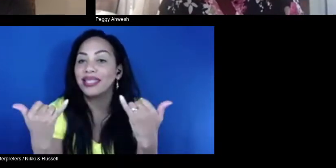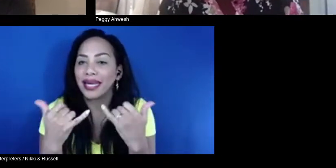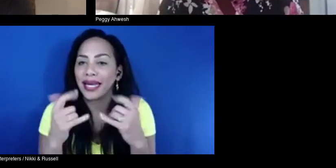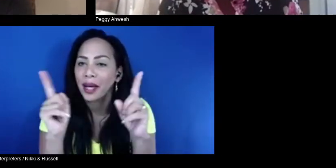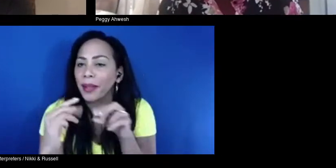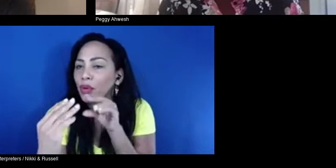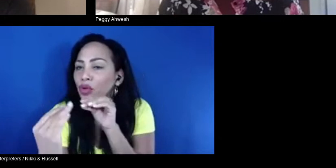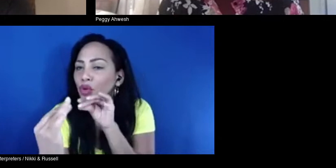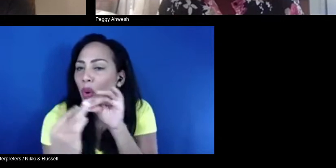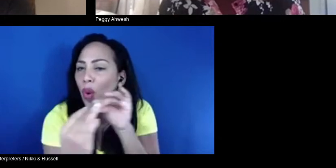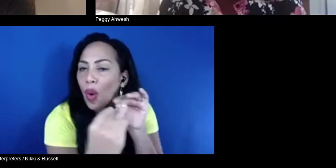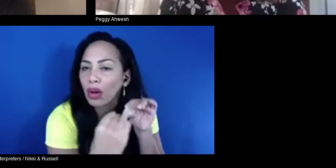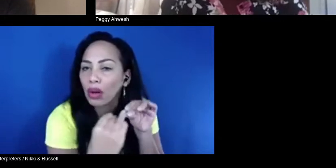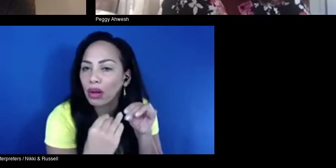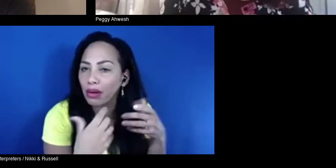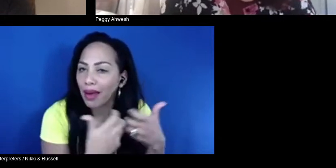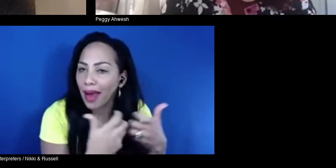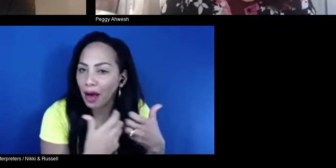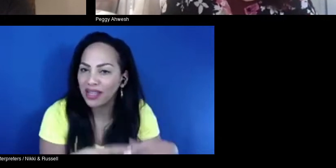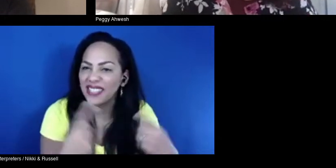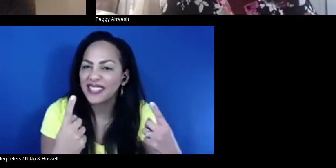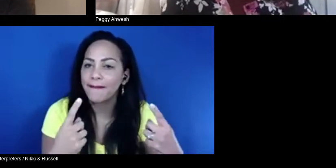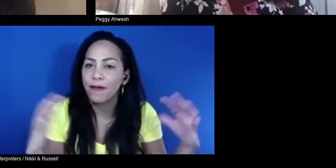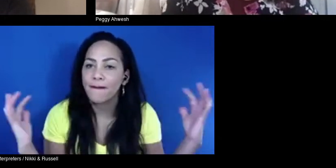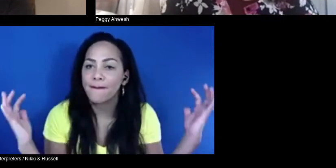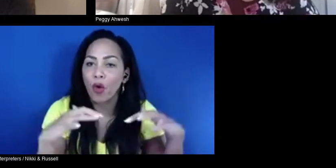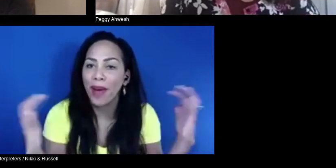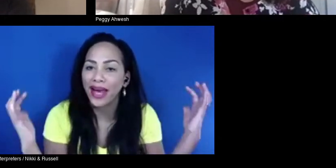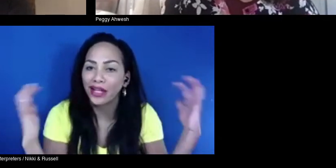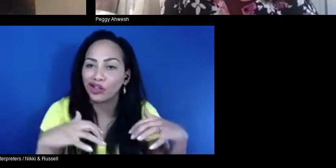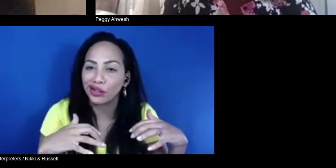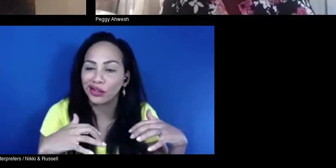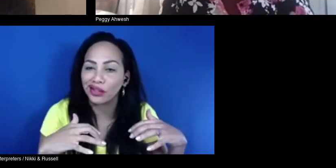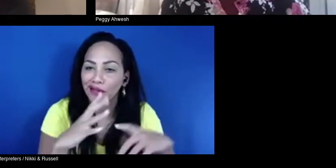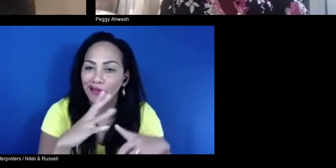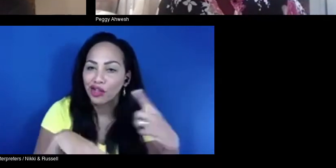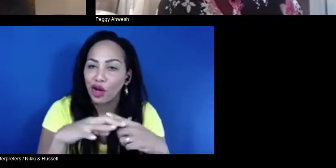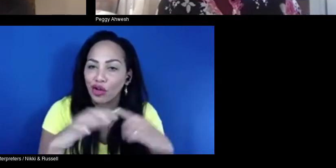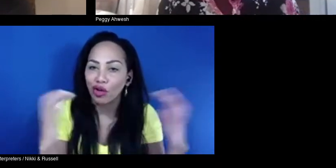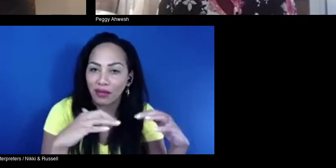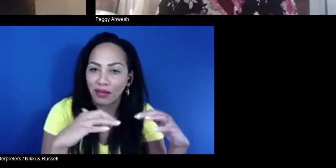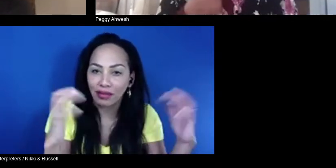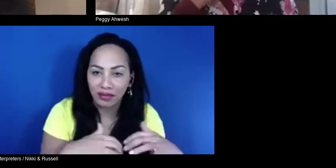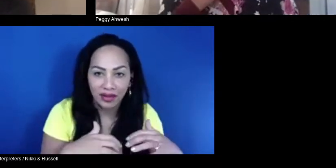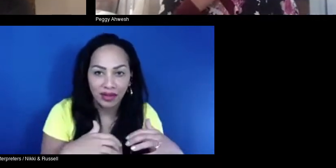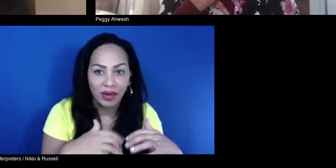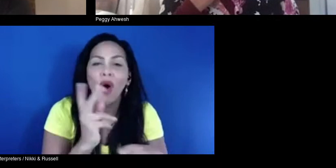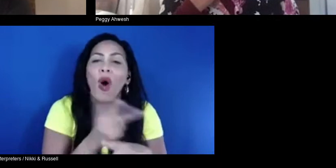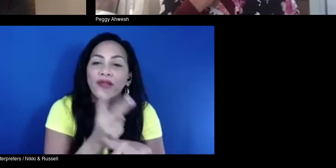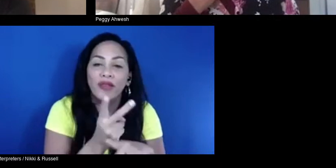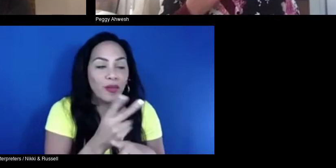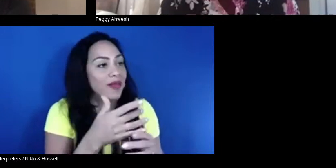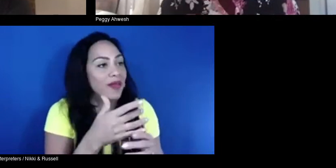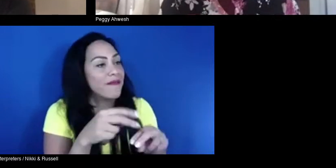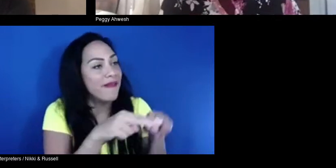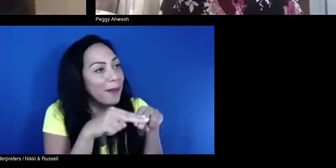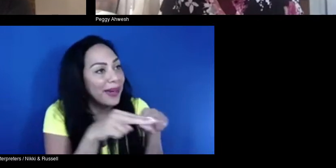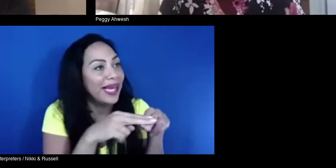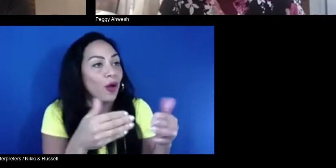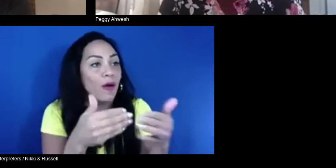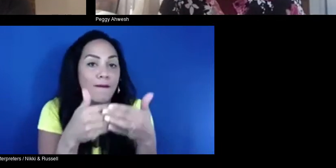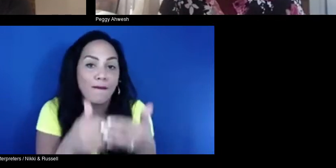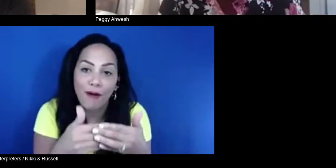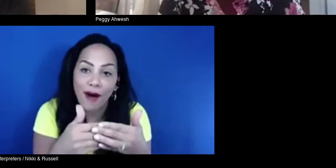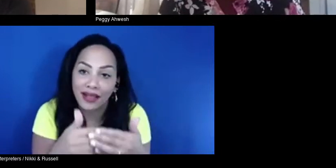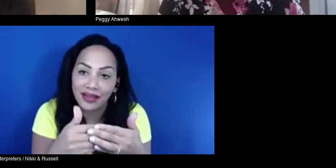formations of social gatherings, and often to do with family or friends. I would often set things up like my